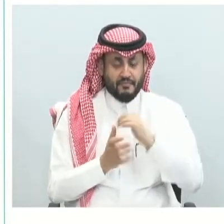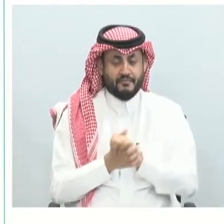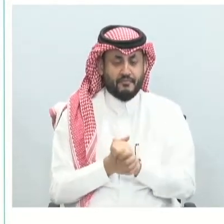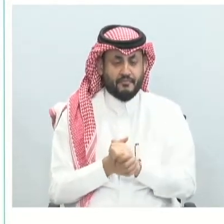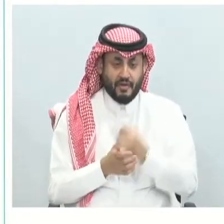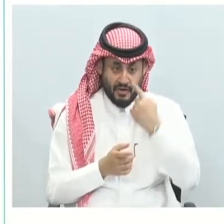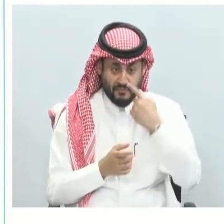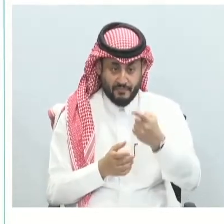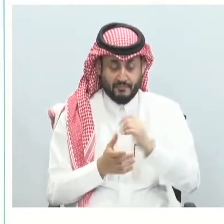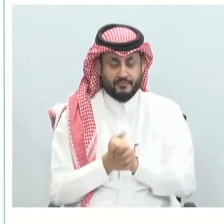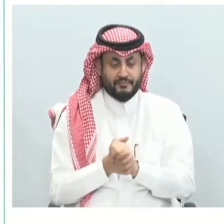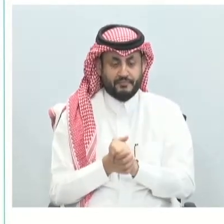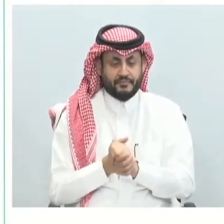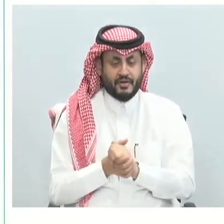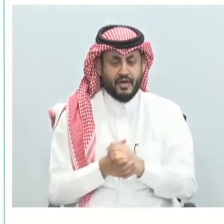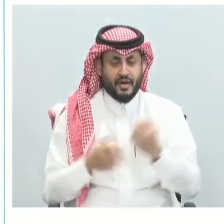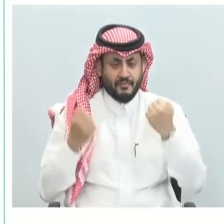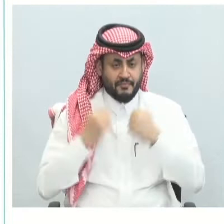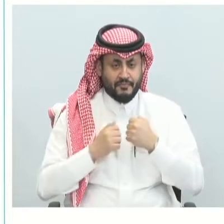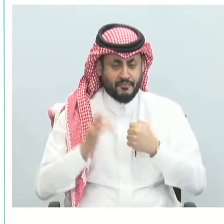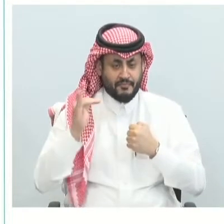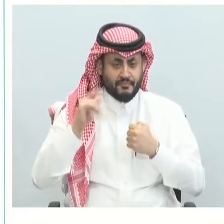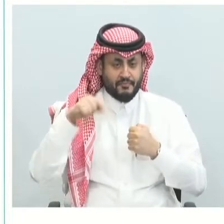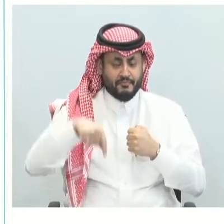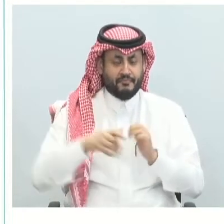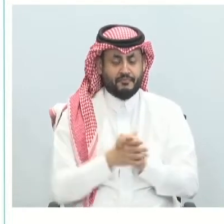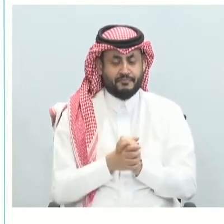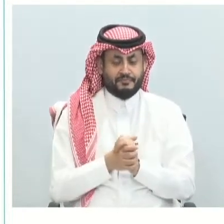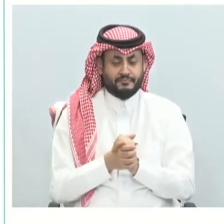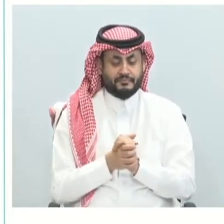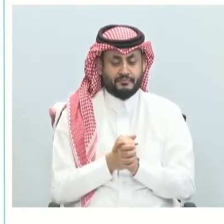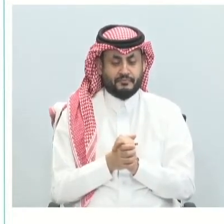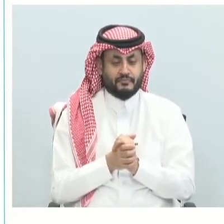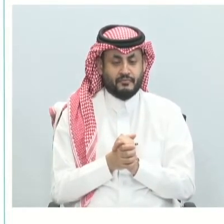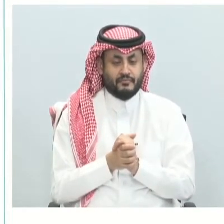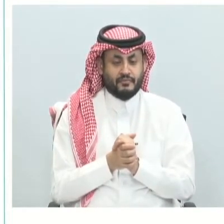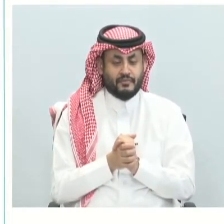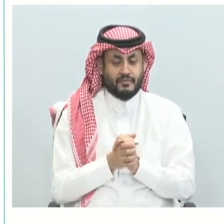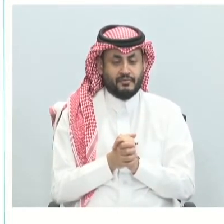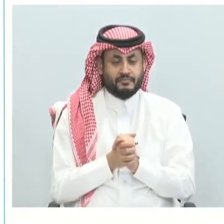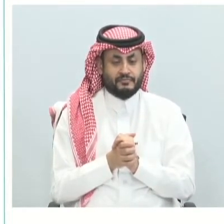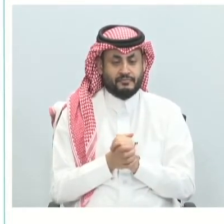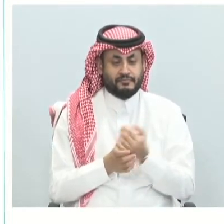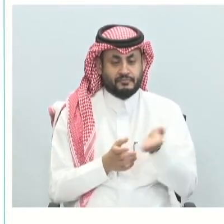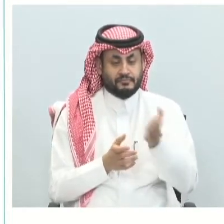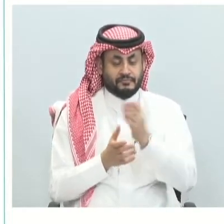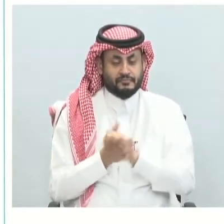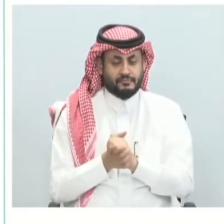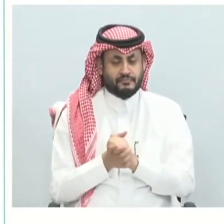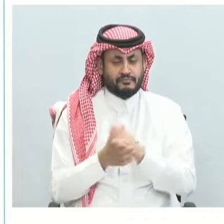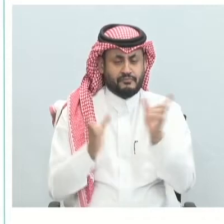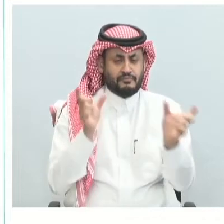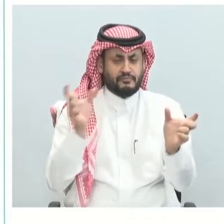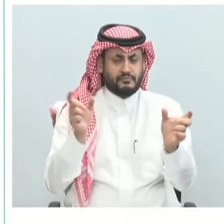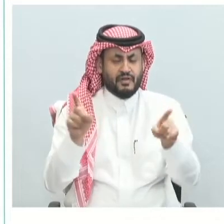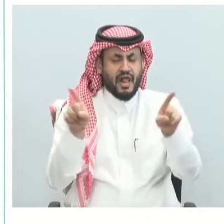and you will see that I'm wearing green today. Excellent. Okay. After that, we have